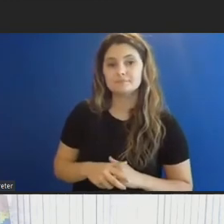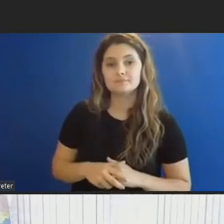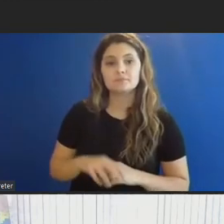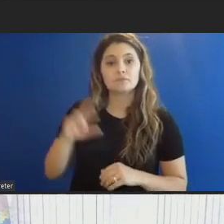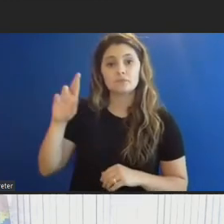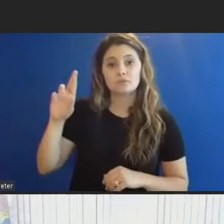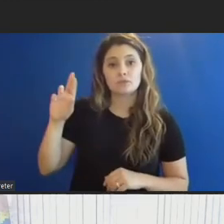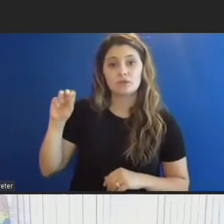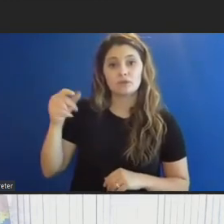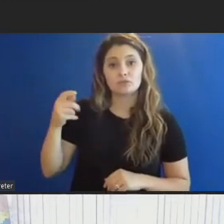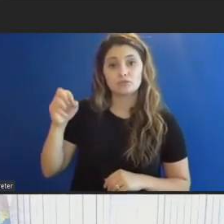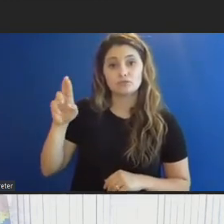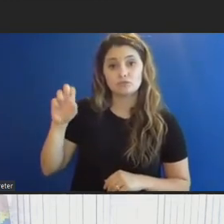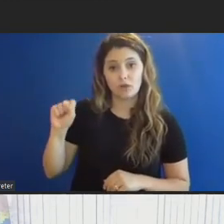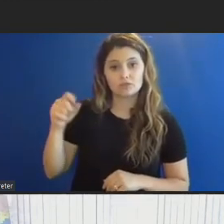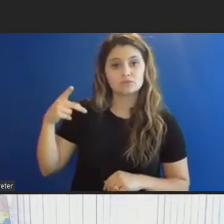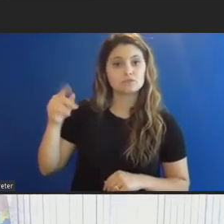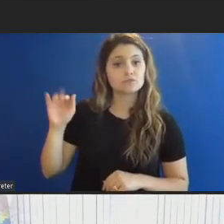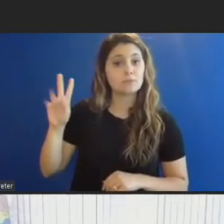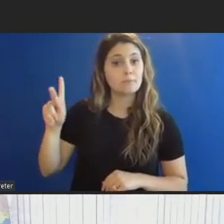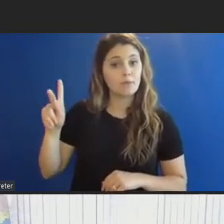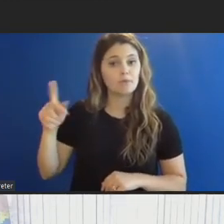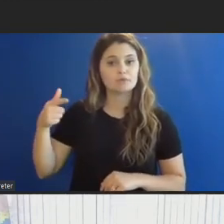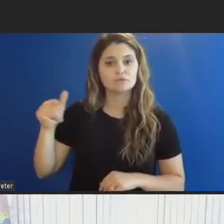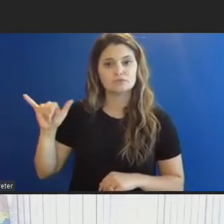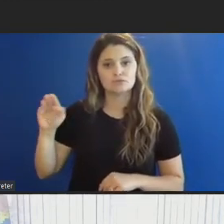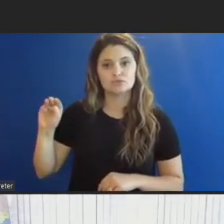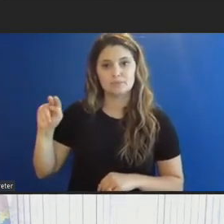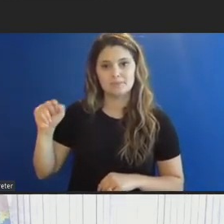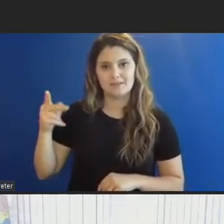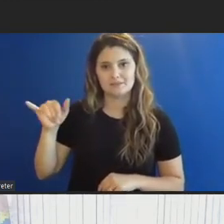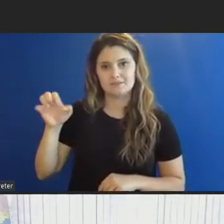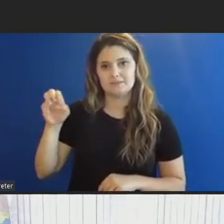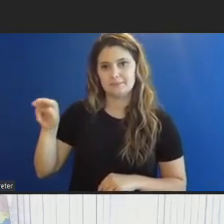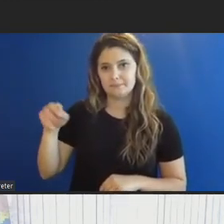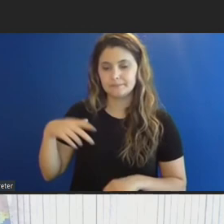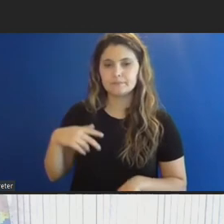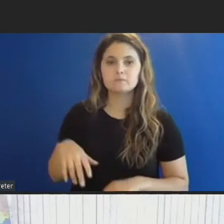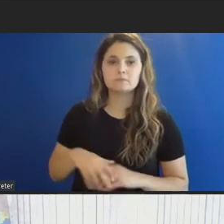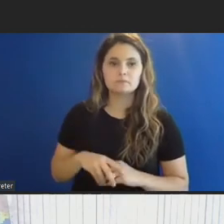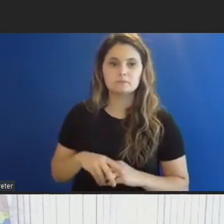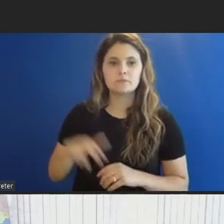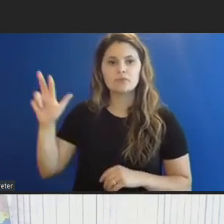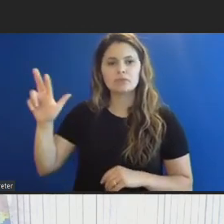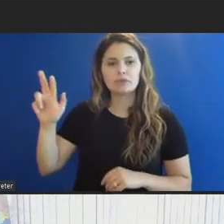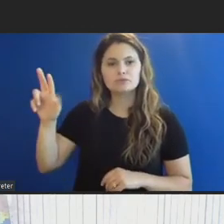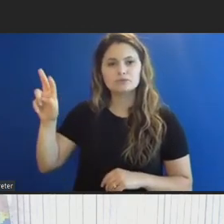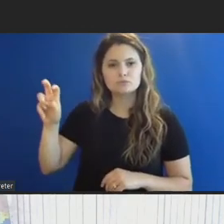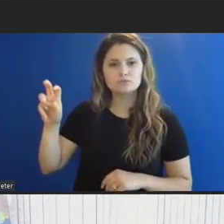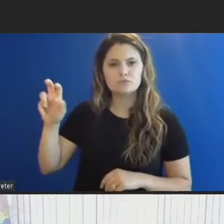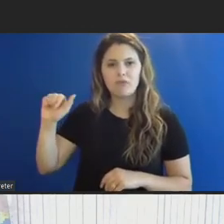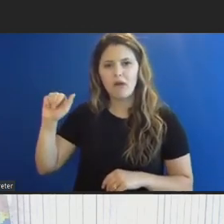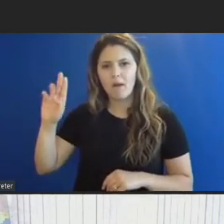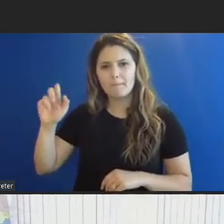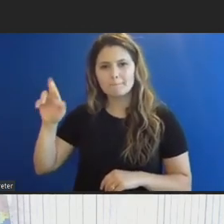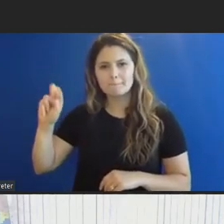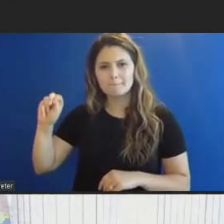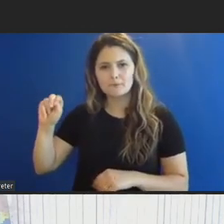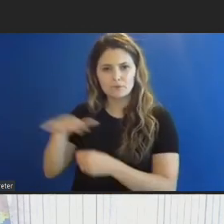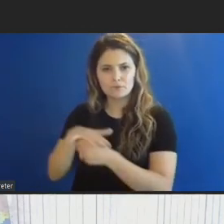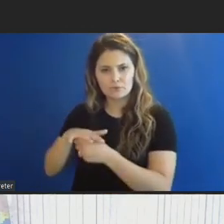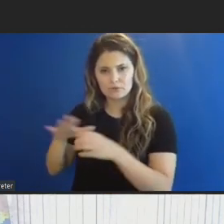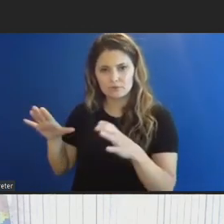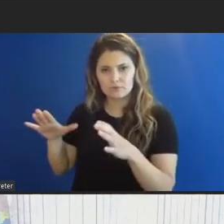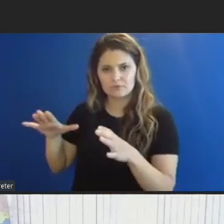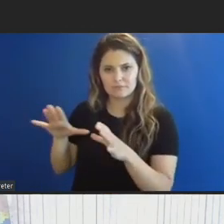Rogers Park Gymnasium, which is in the 3200 block of Auburn, I believe. So two blocks